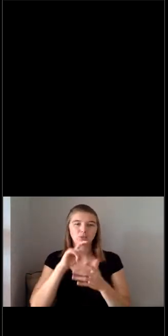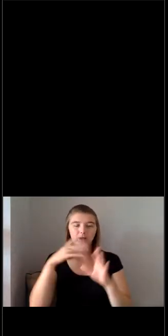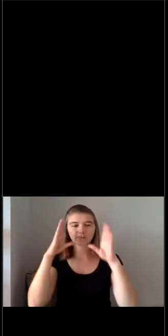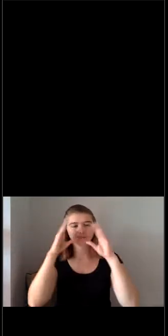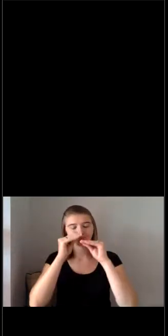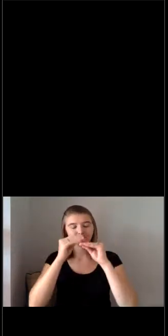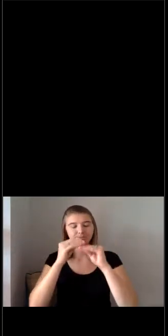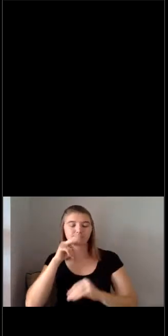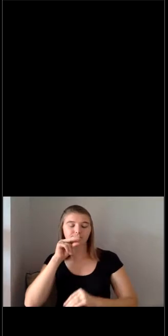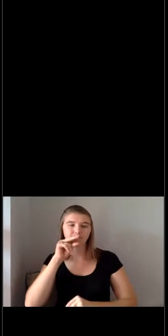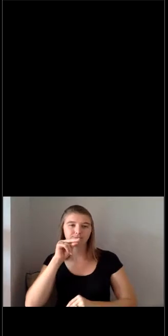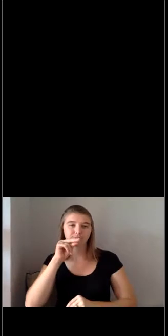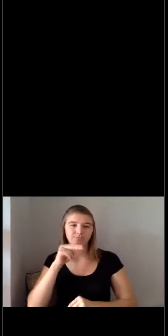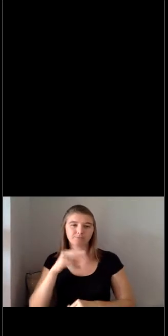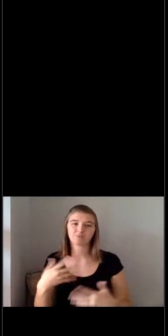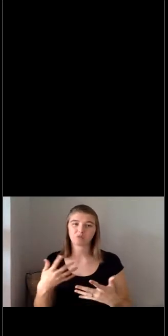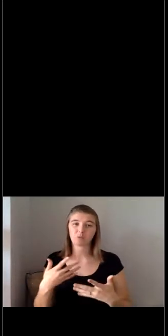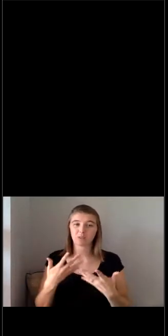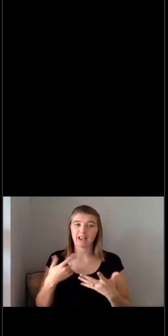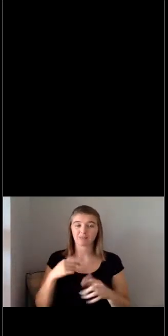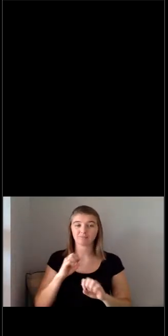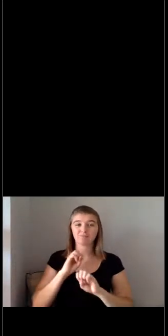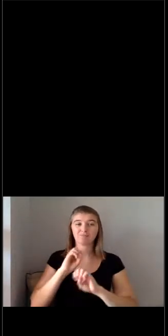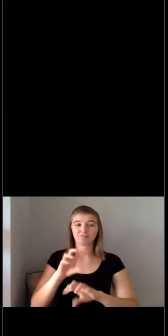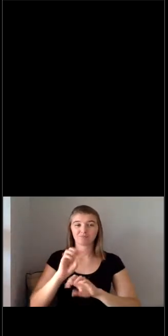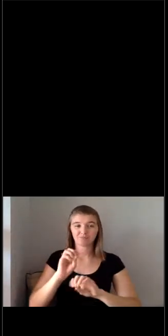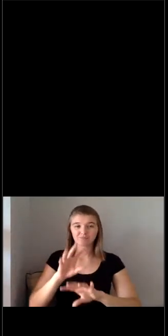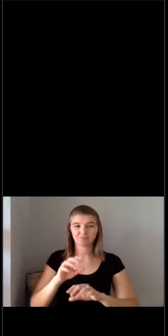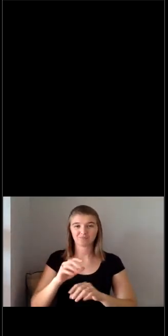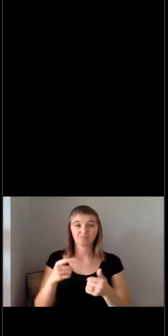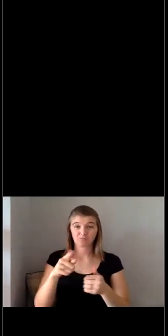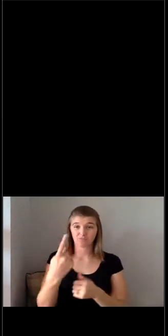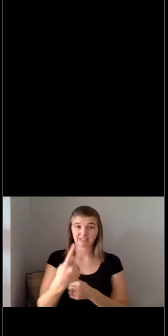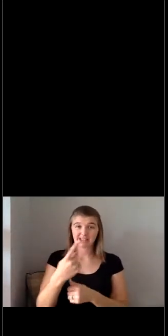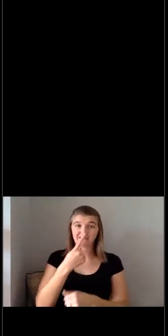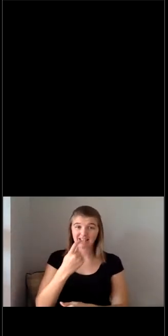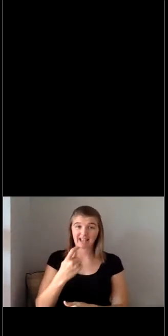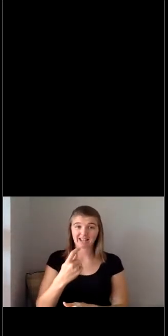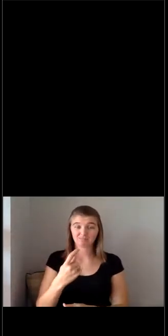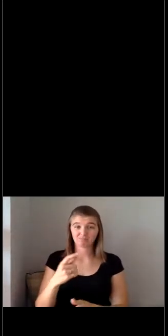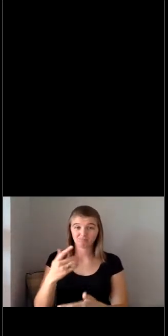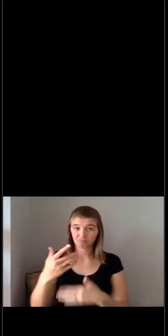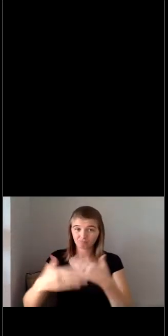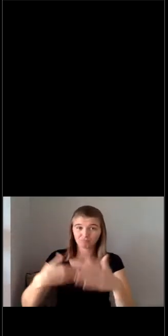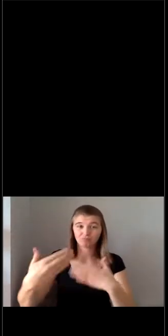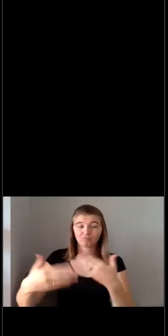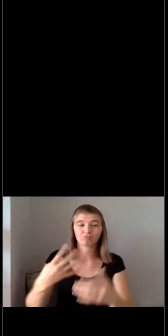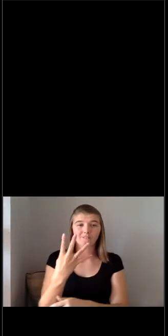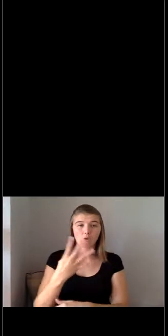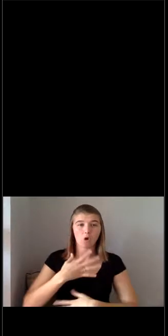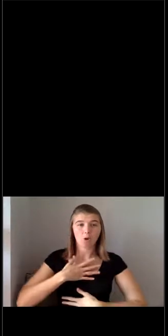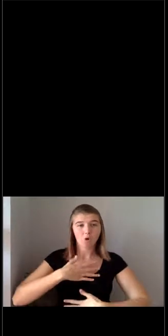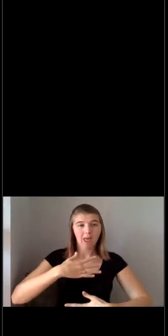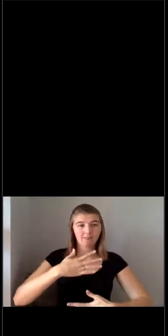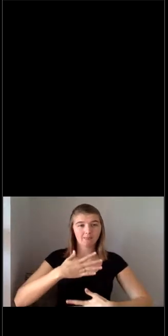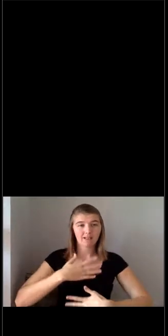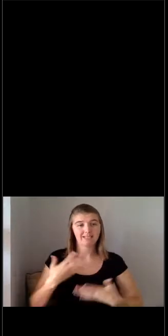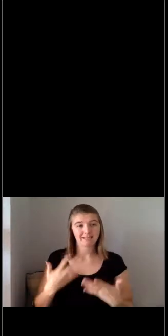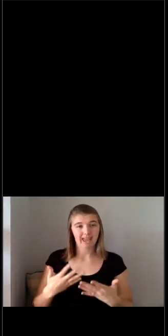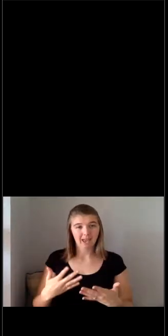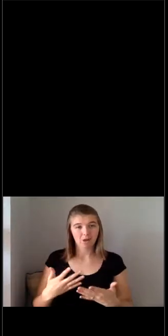So unless Rachel interrupts me, I'll assume that was clear. And now we'll come to the rest of us. So we're going to do a